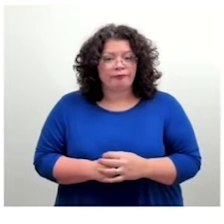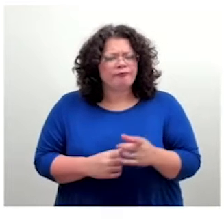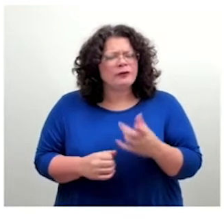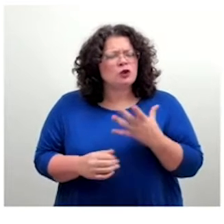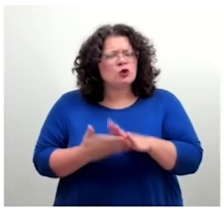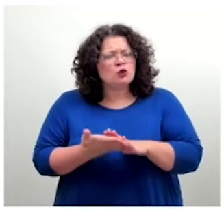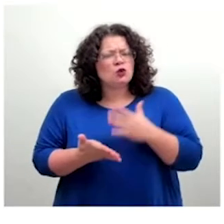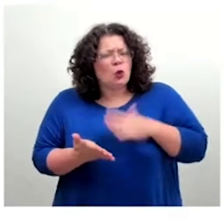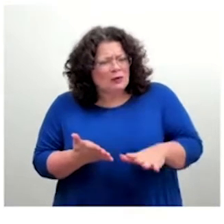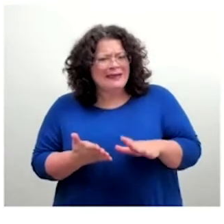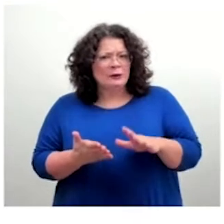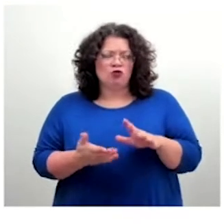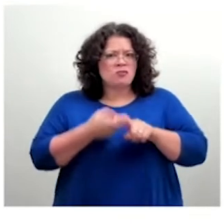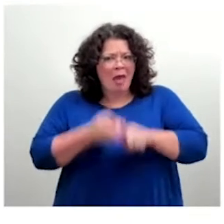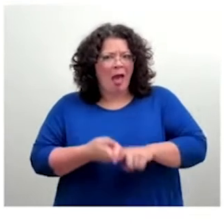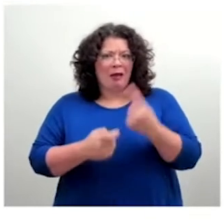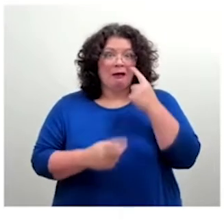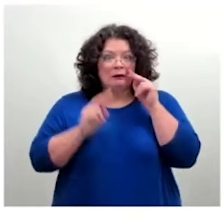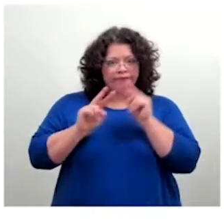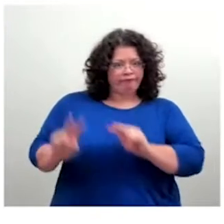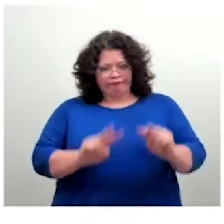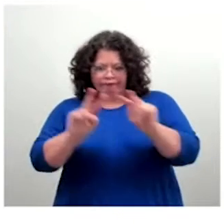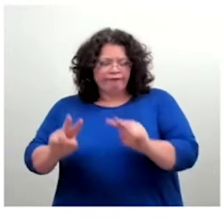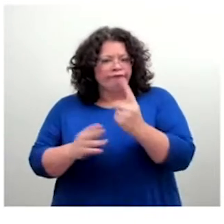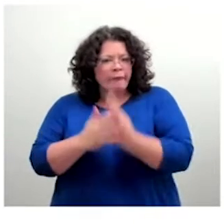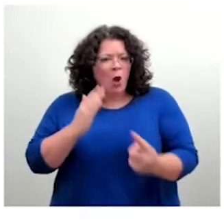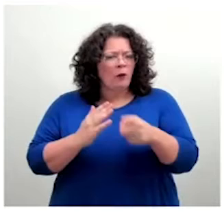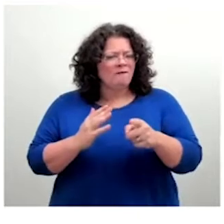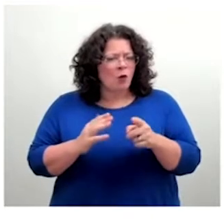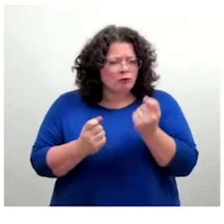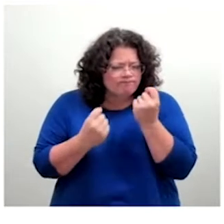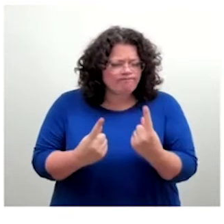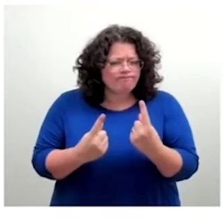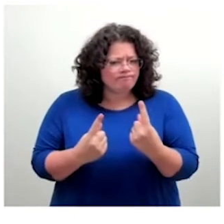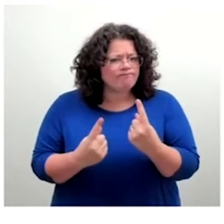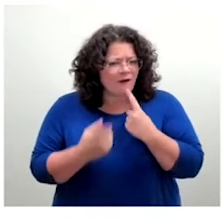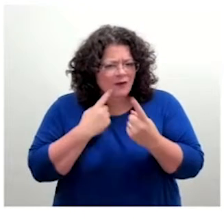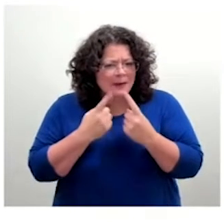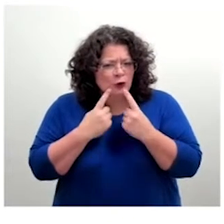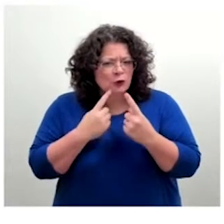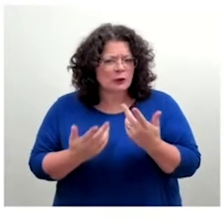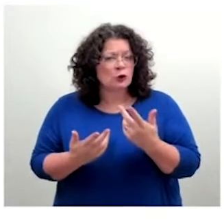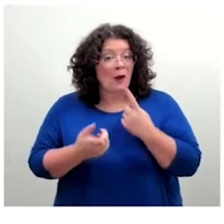rely on people being able to hear the audio of a film or animation, and should provide caption text for those.